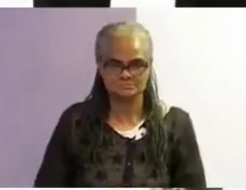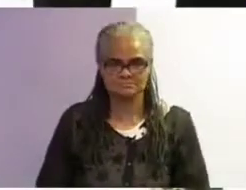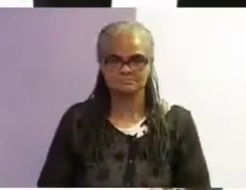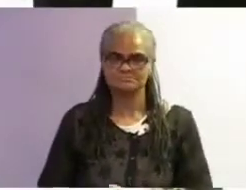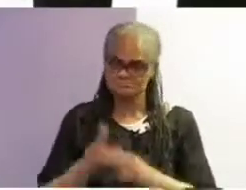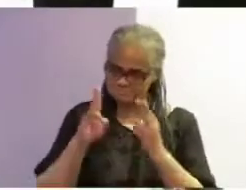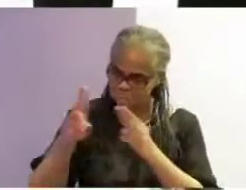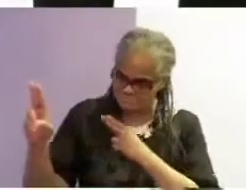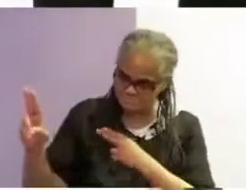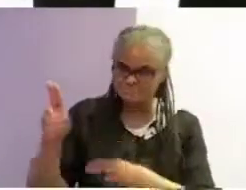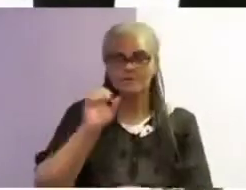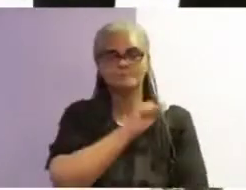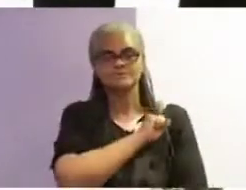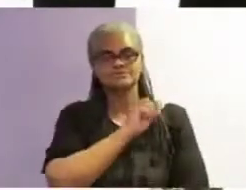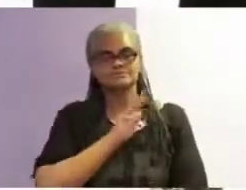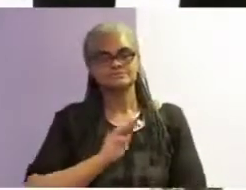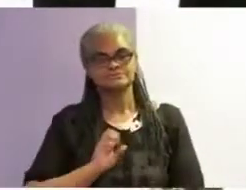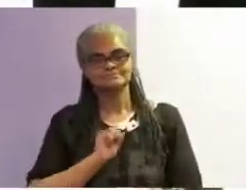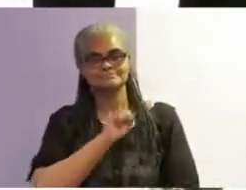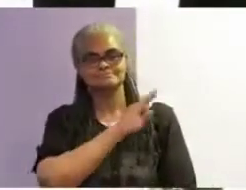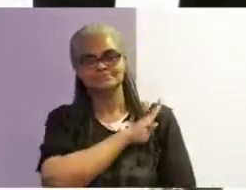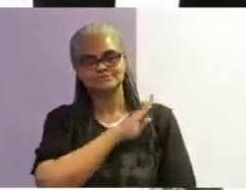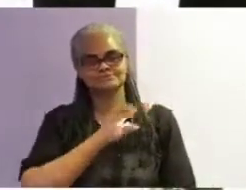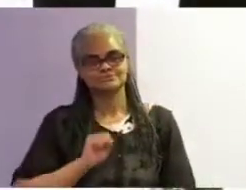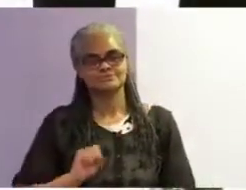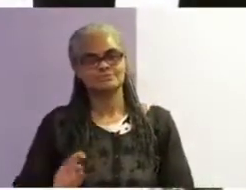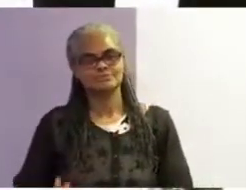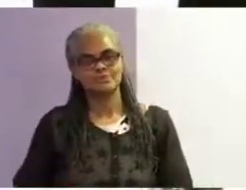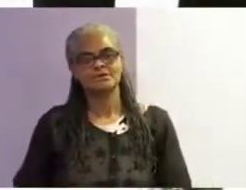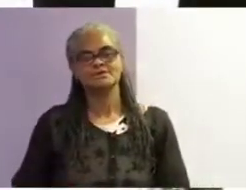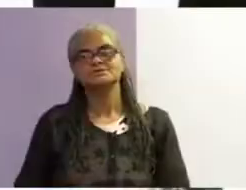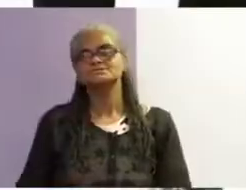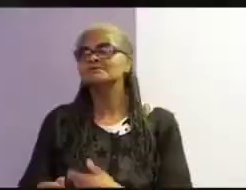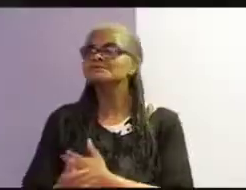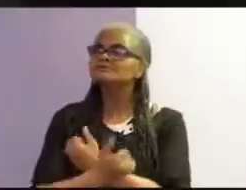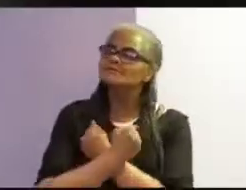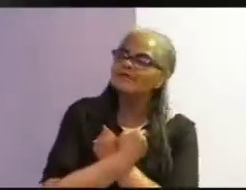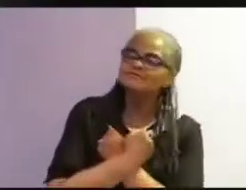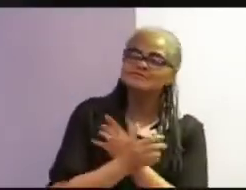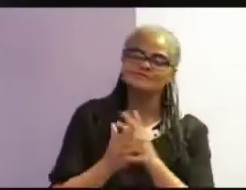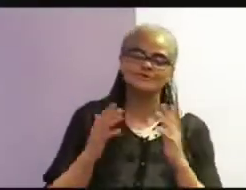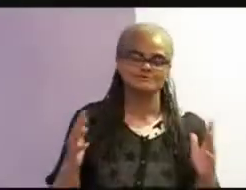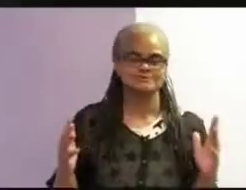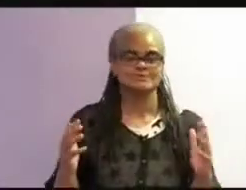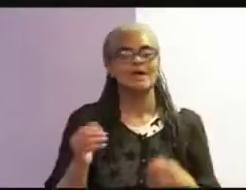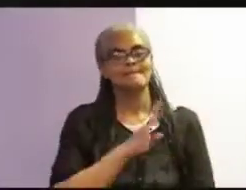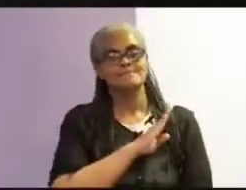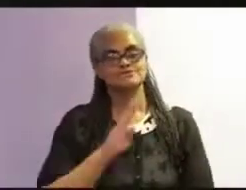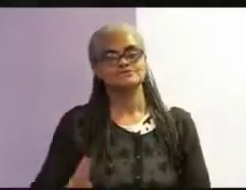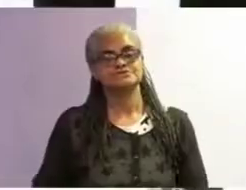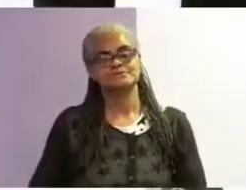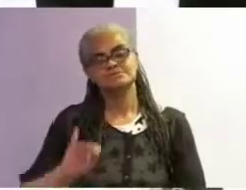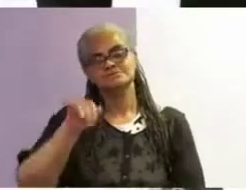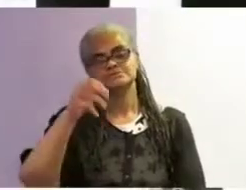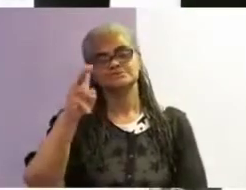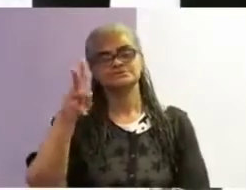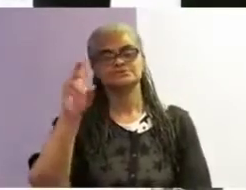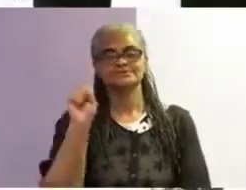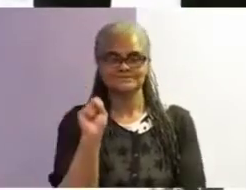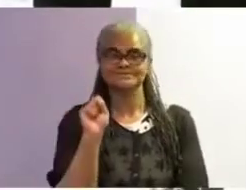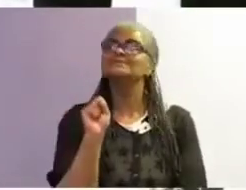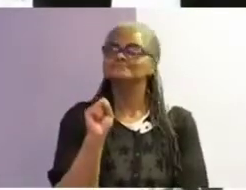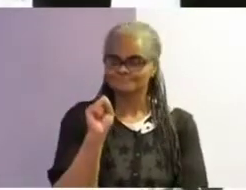Sherman Watkins. God bless you. Love you so much. And to Bishop T.D. Jakes, my friend, pastor, my